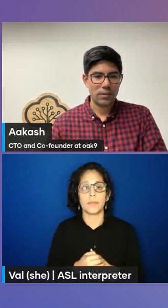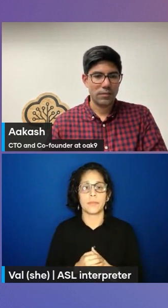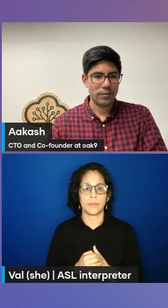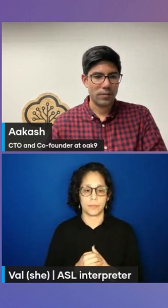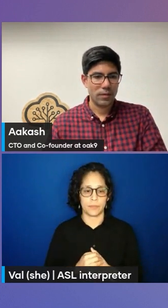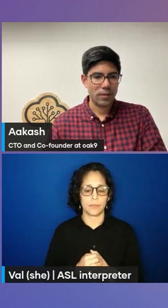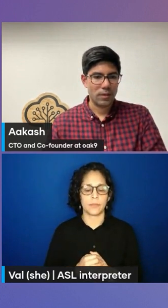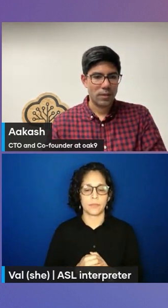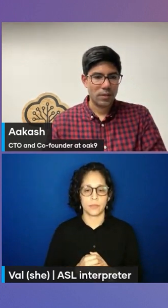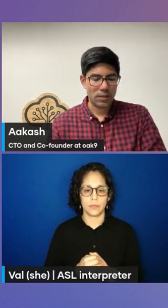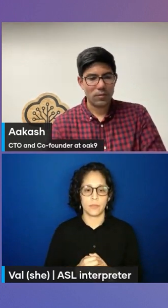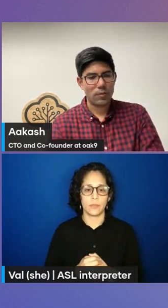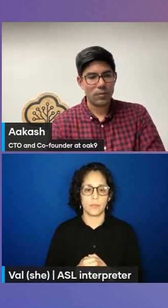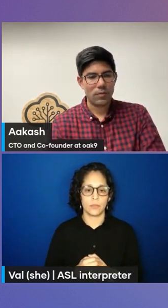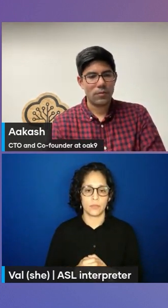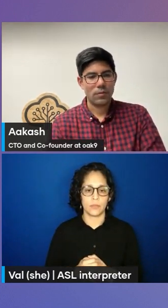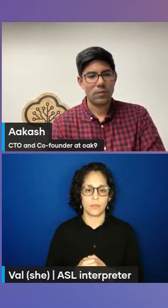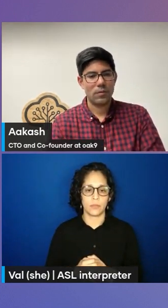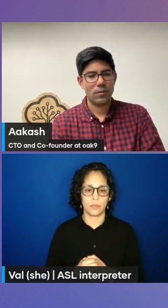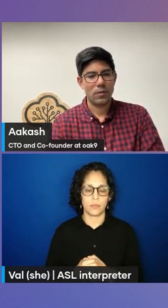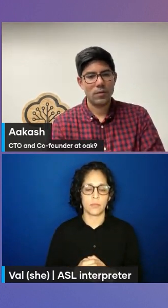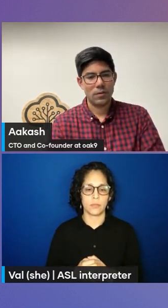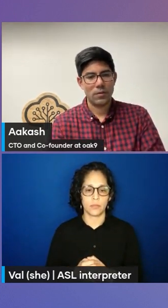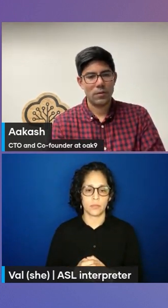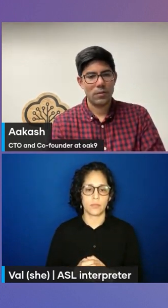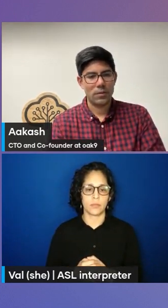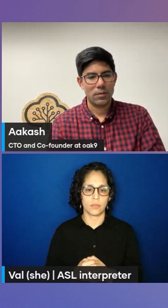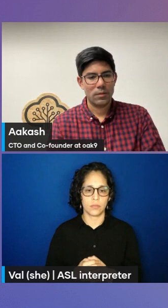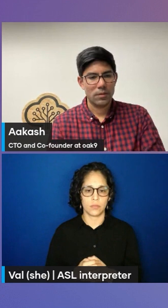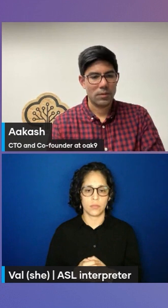and I will